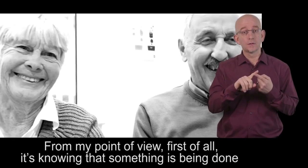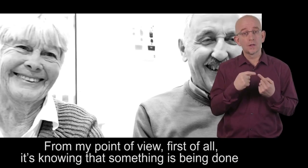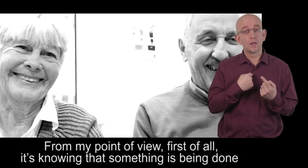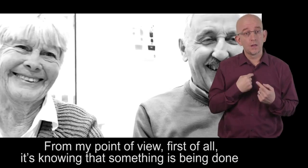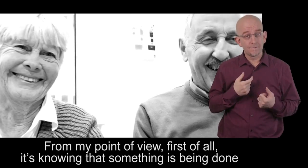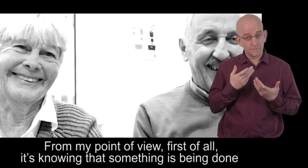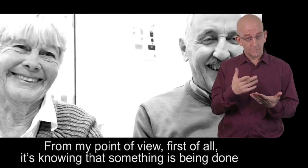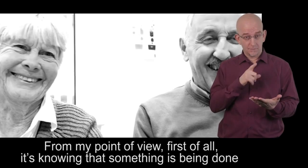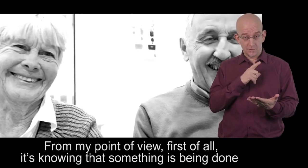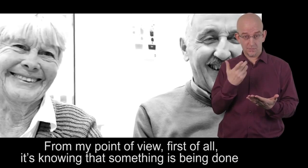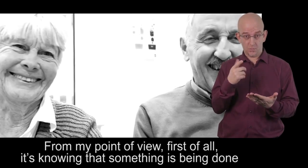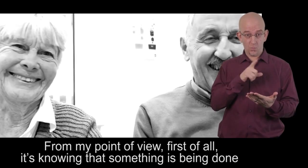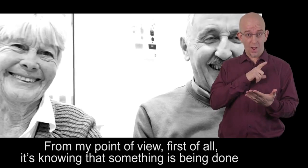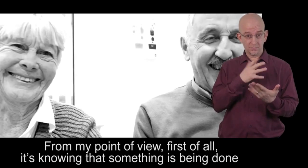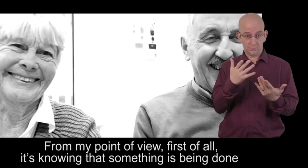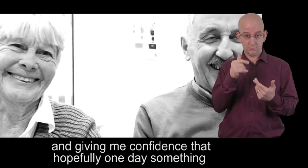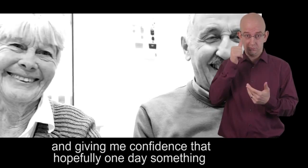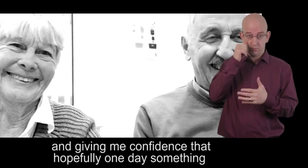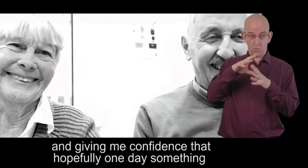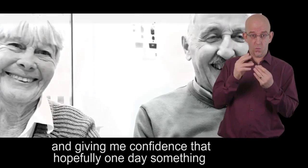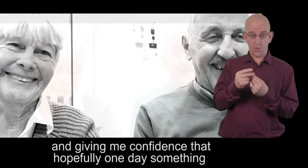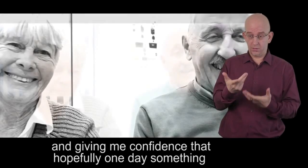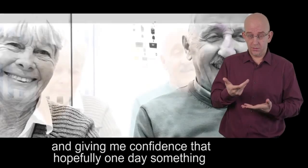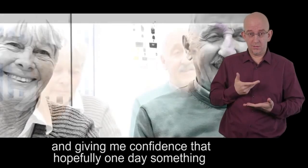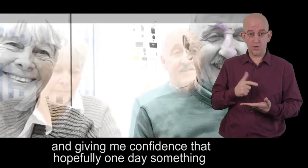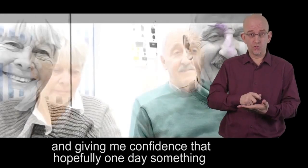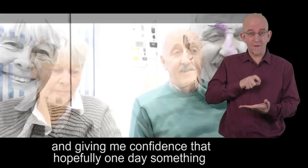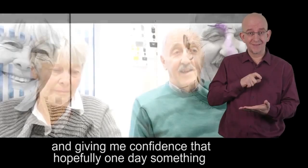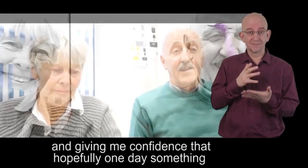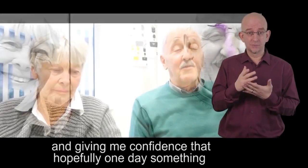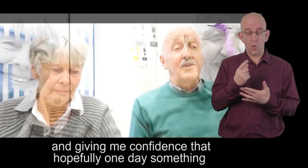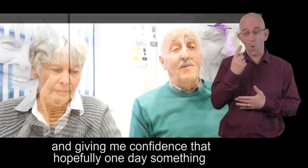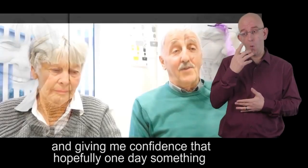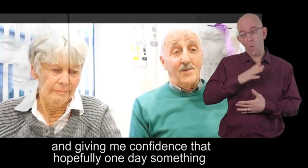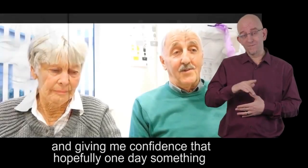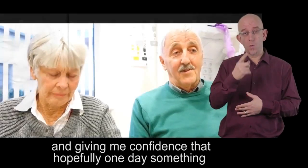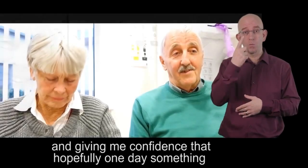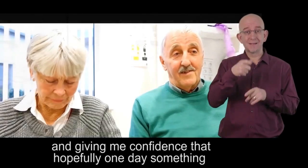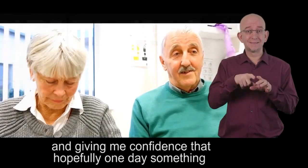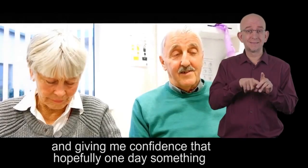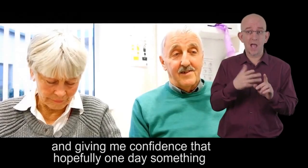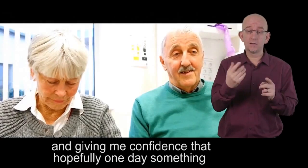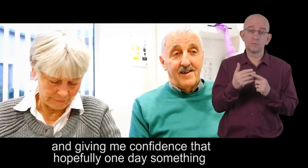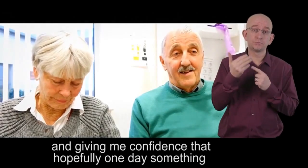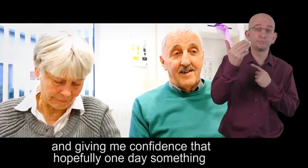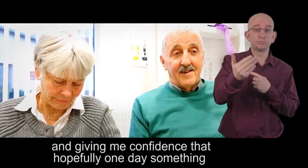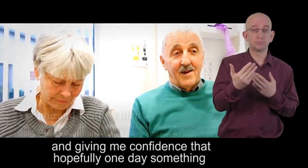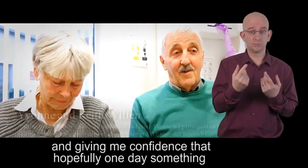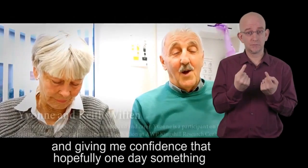it's first of all knowing that something's being done and and giving me confidence that